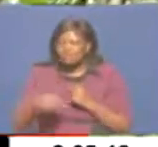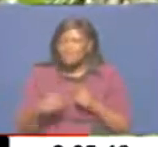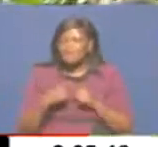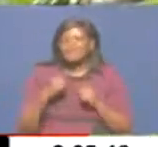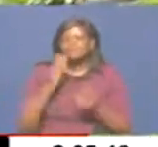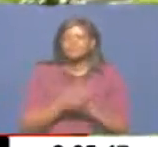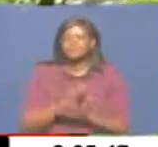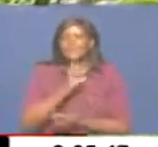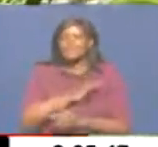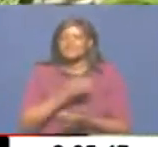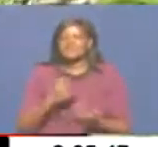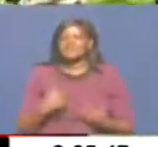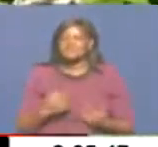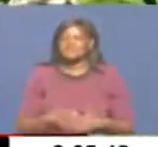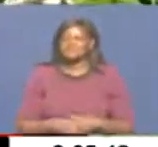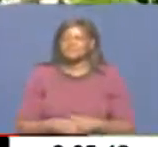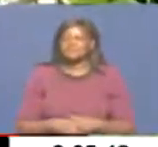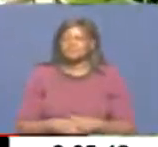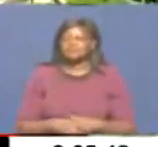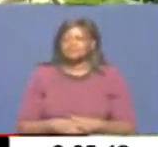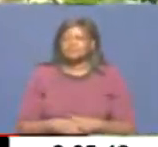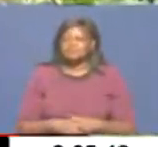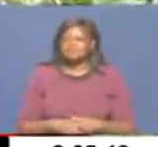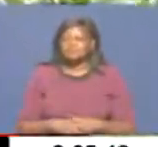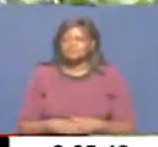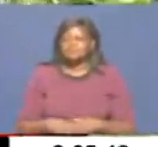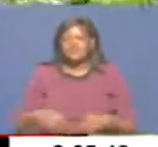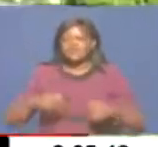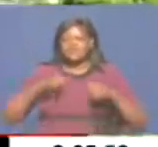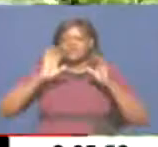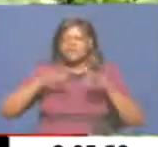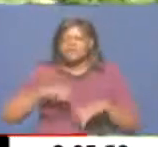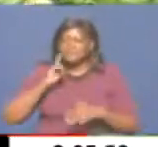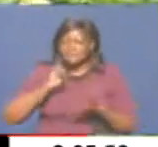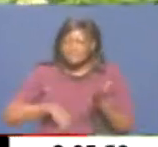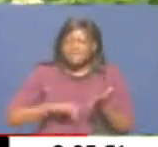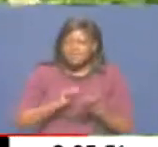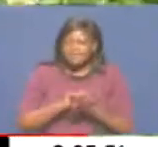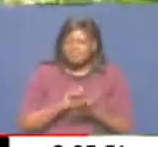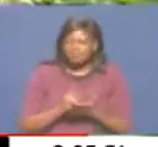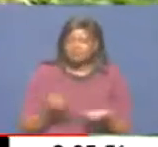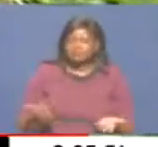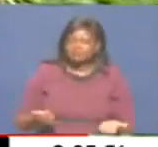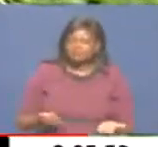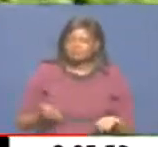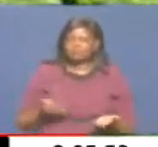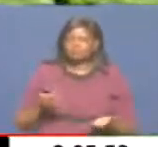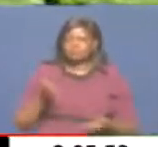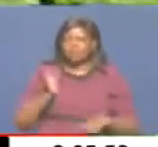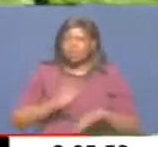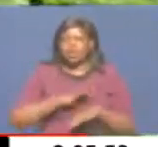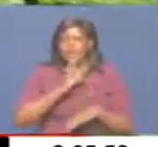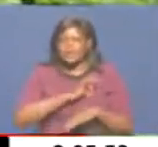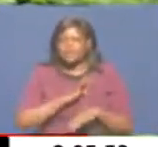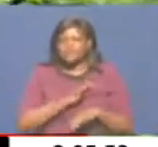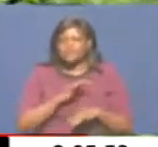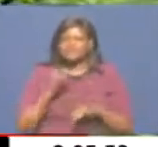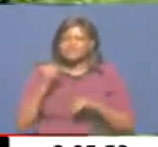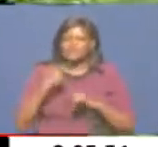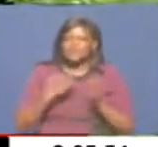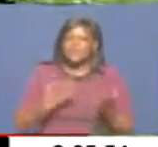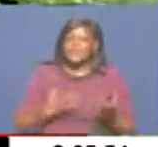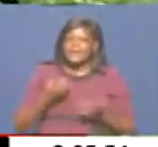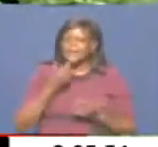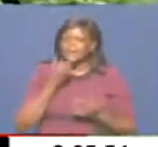return. The youthful farmer, however, points out that the good returns are a result of best